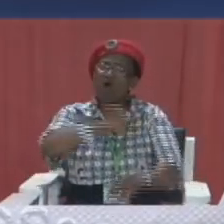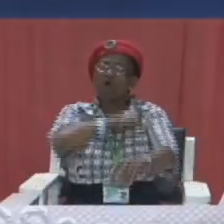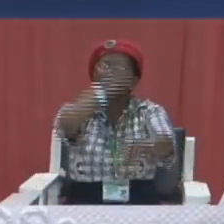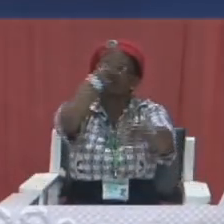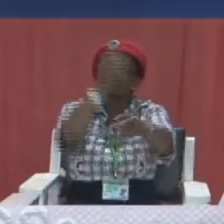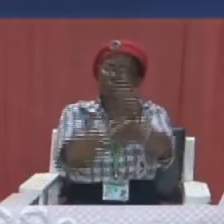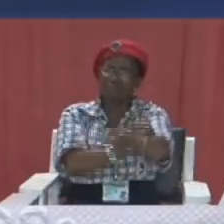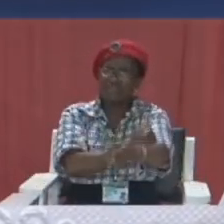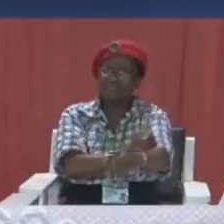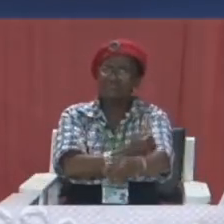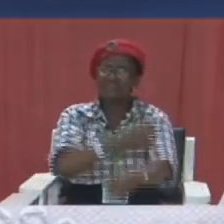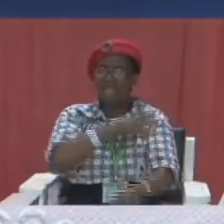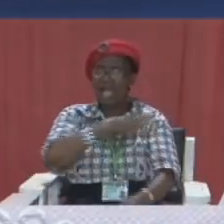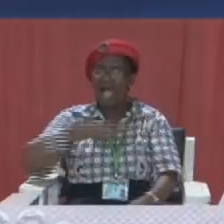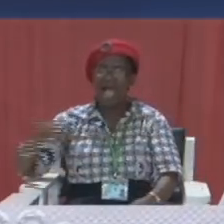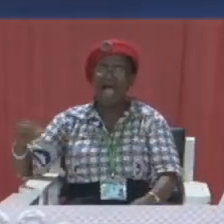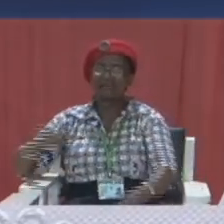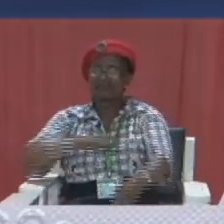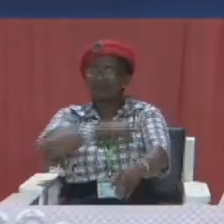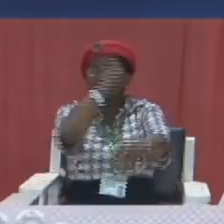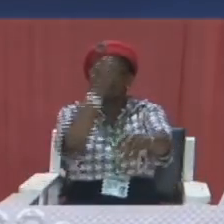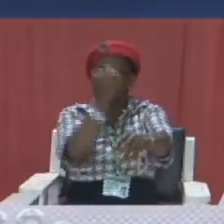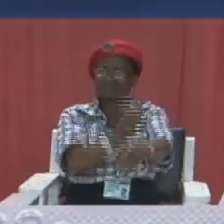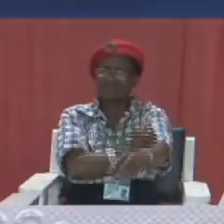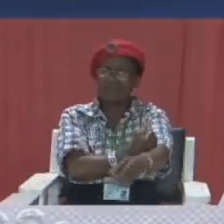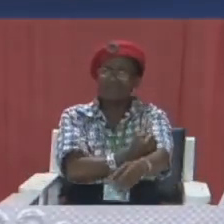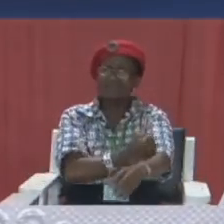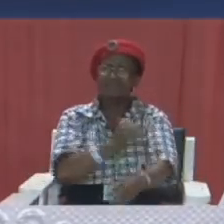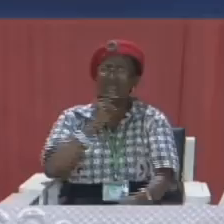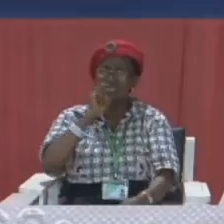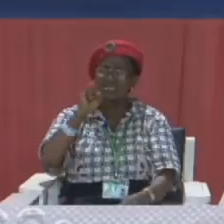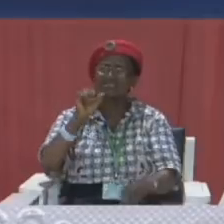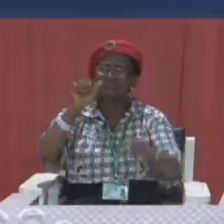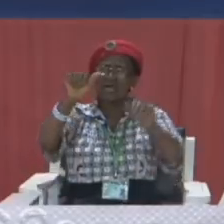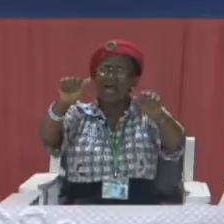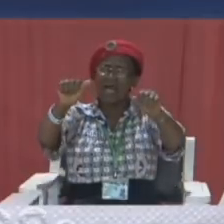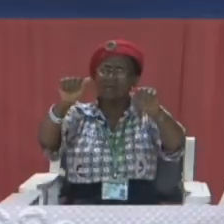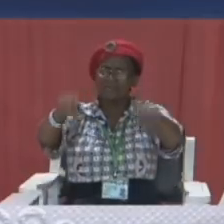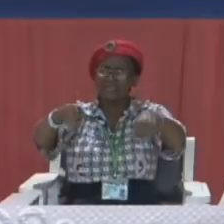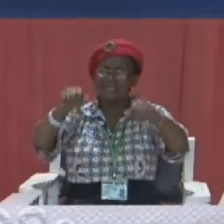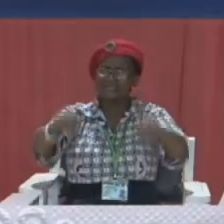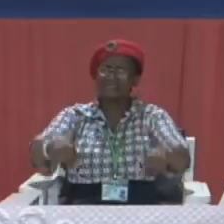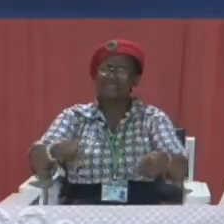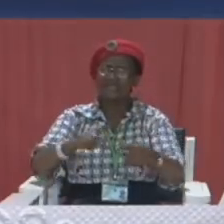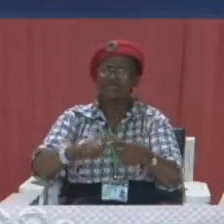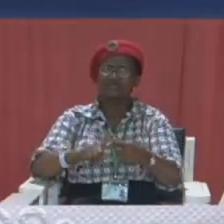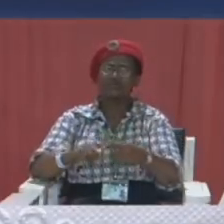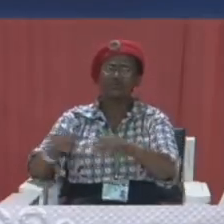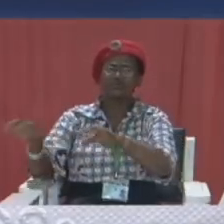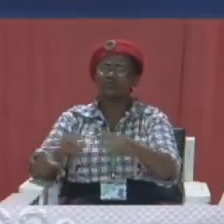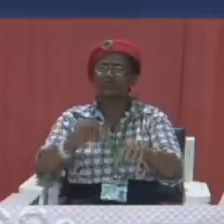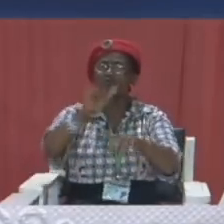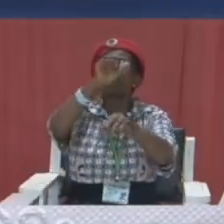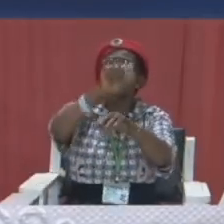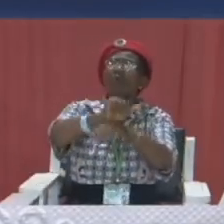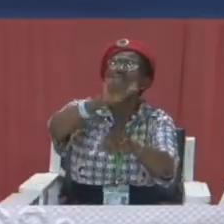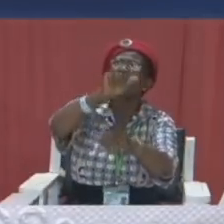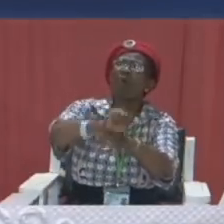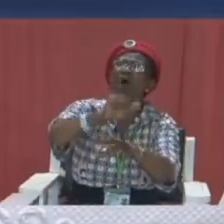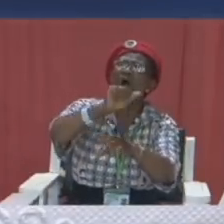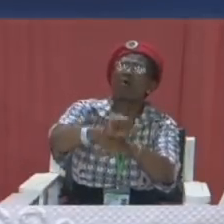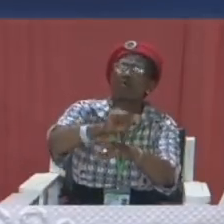And strength is the ability to do work. Agbara o na ni okun ti a fi